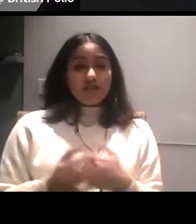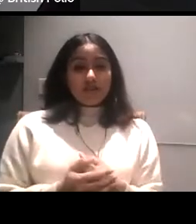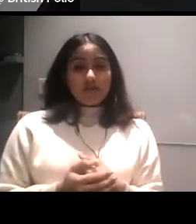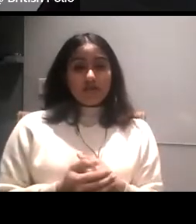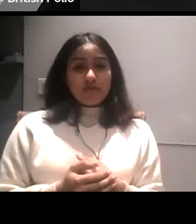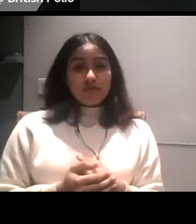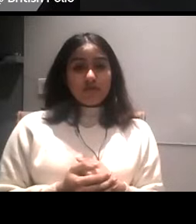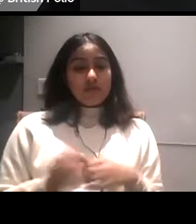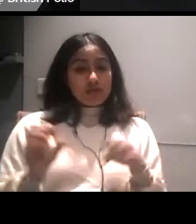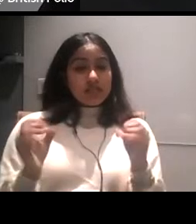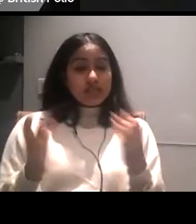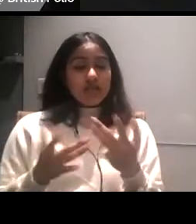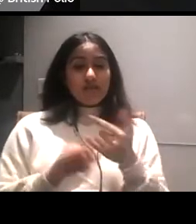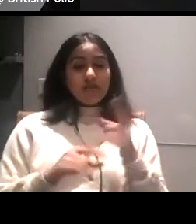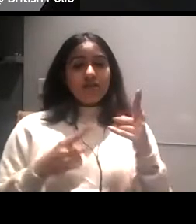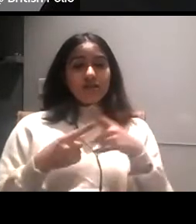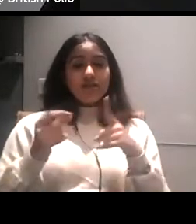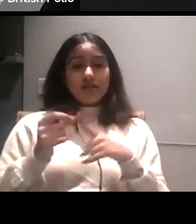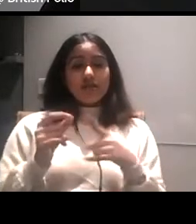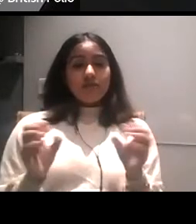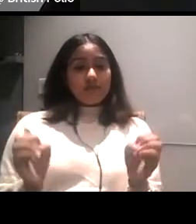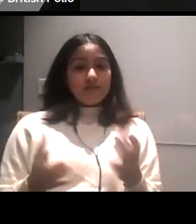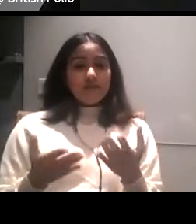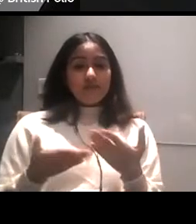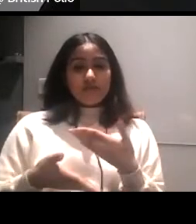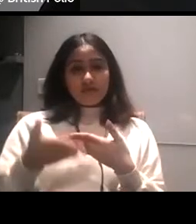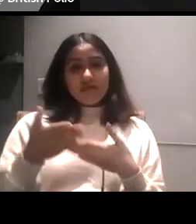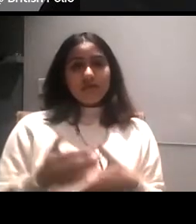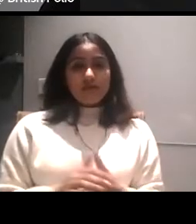now to go for the next step.